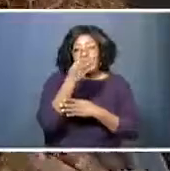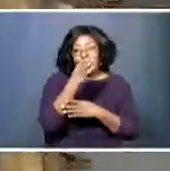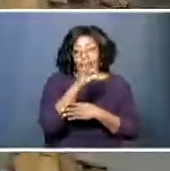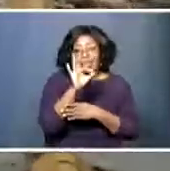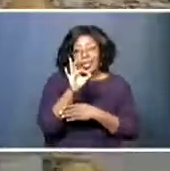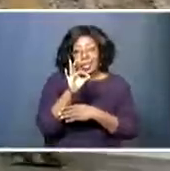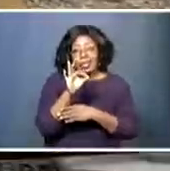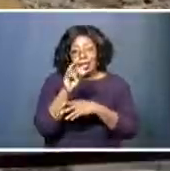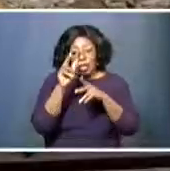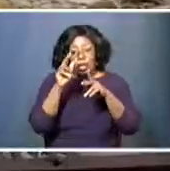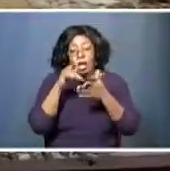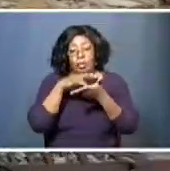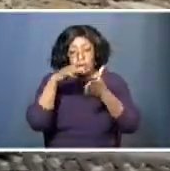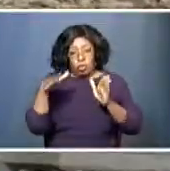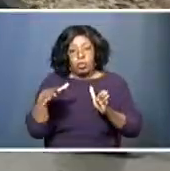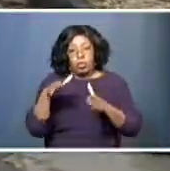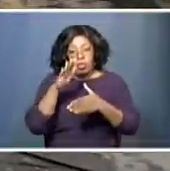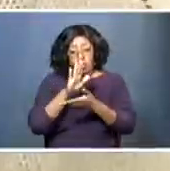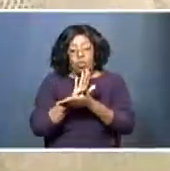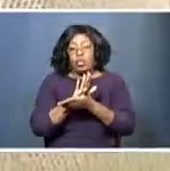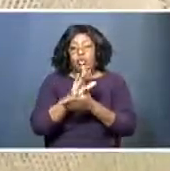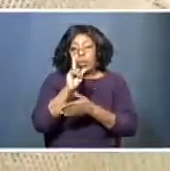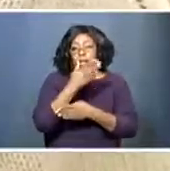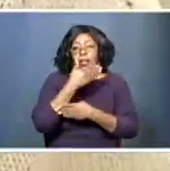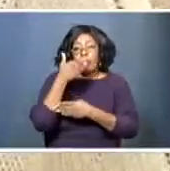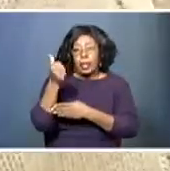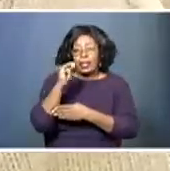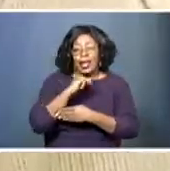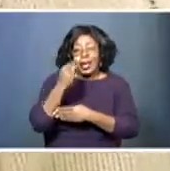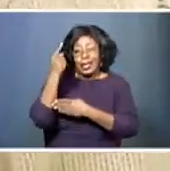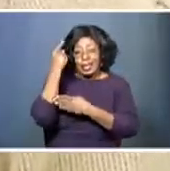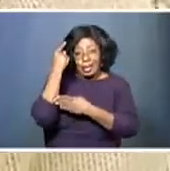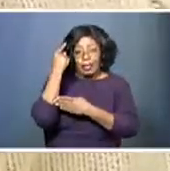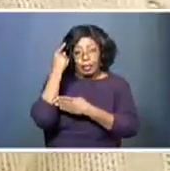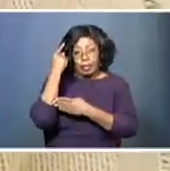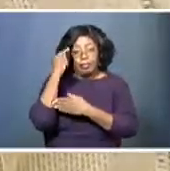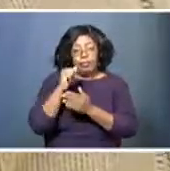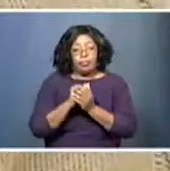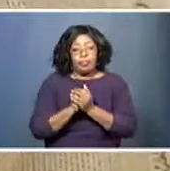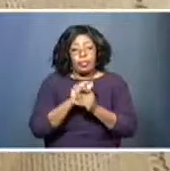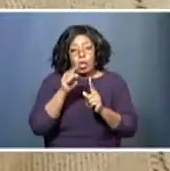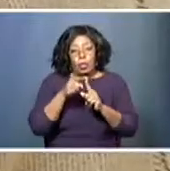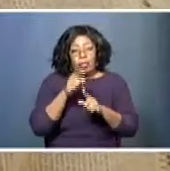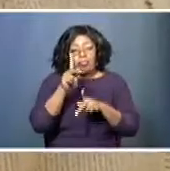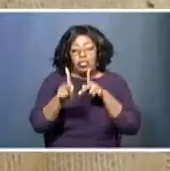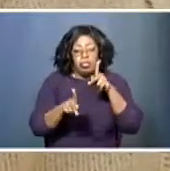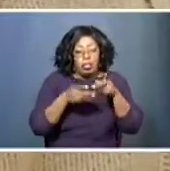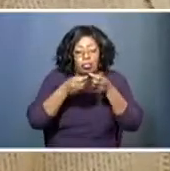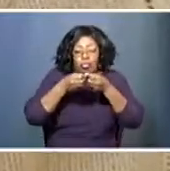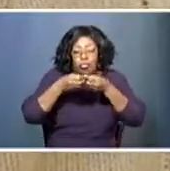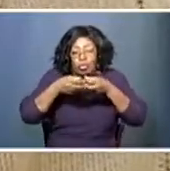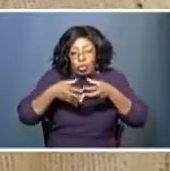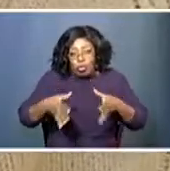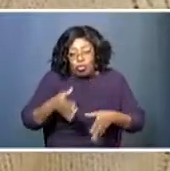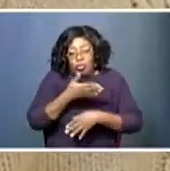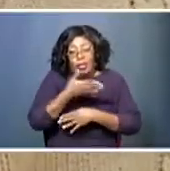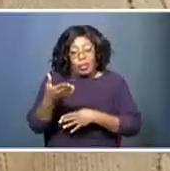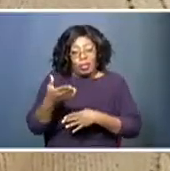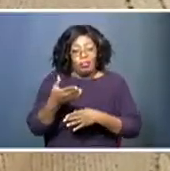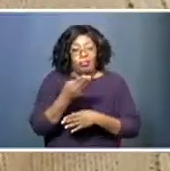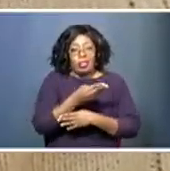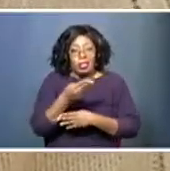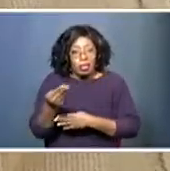good. It was one of the best. I think when people lose everything, all of their